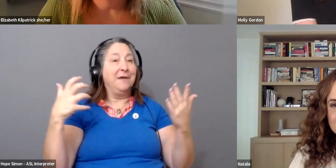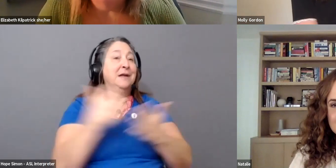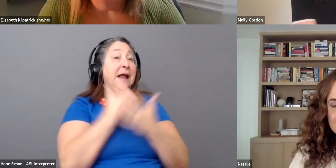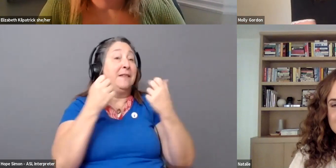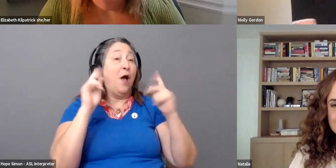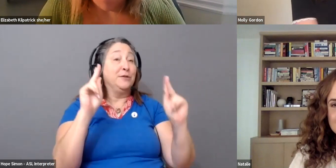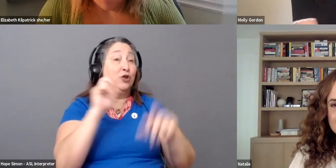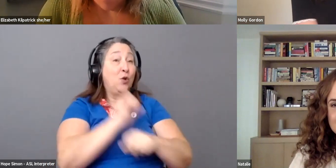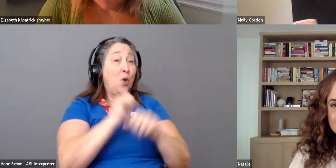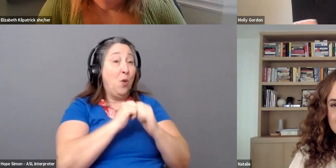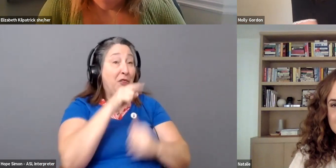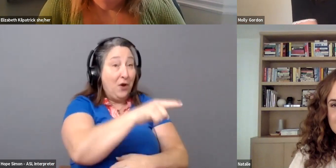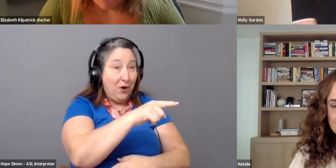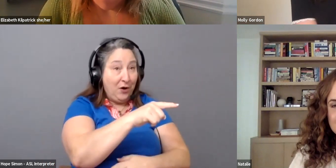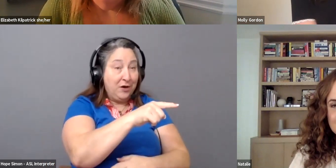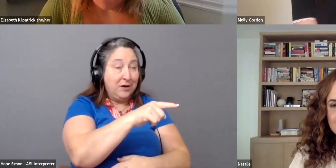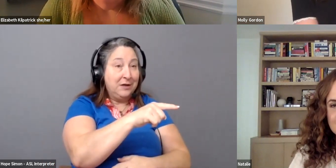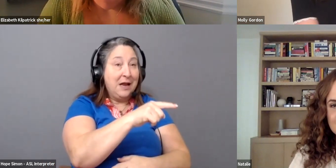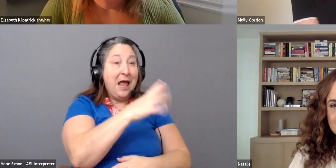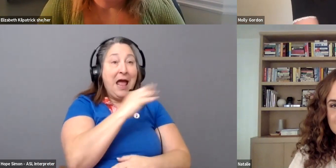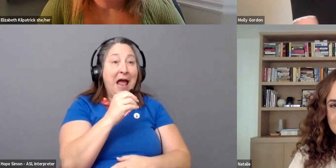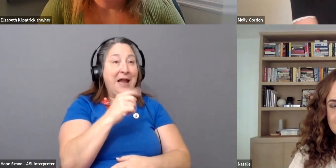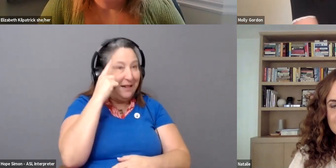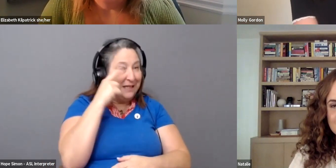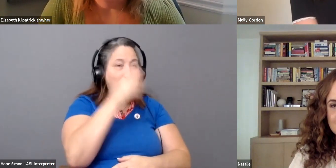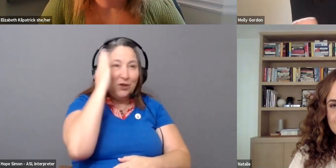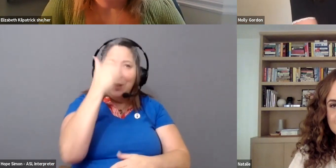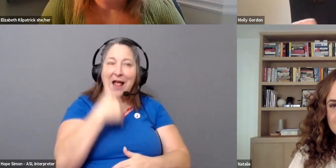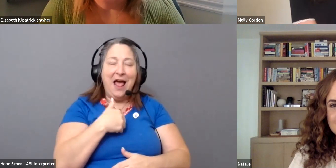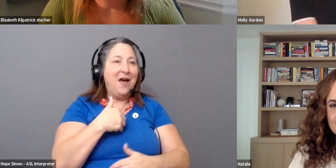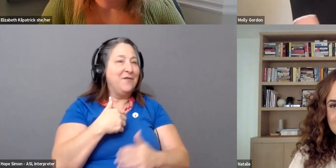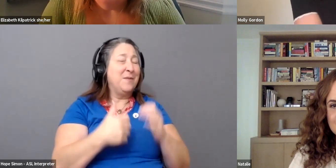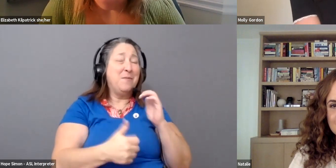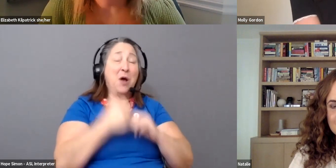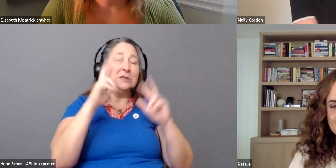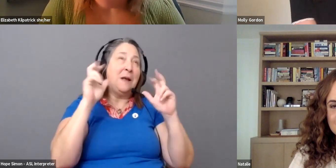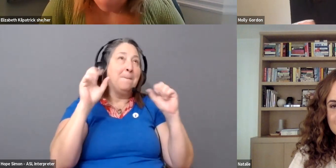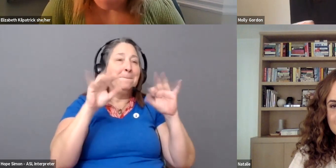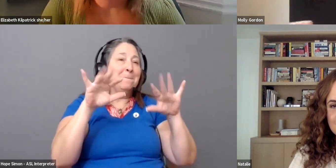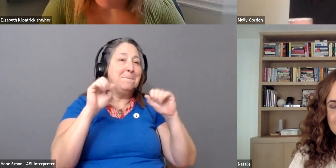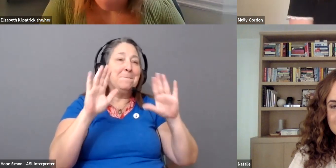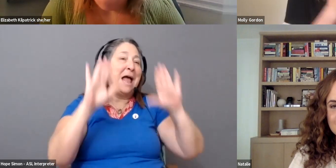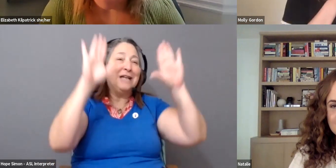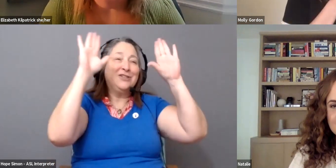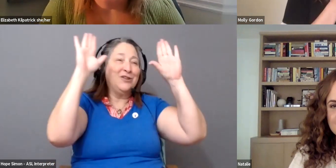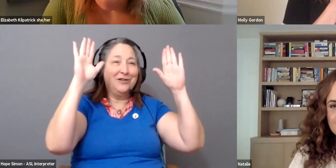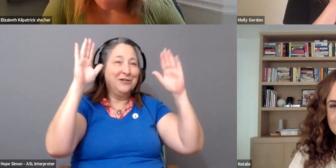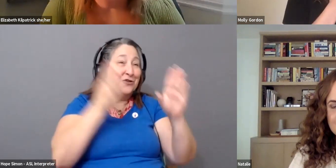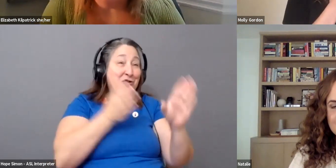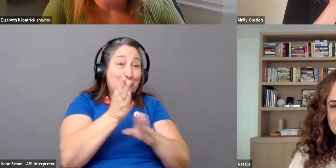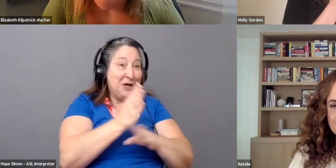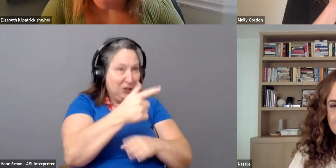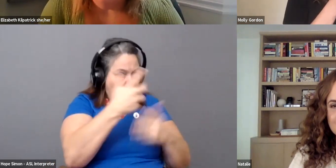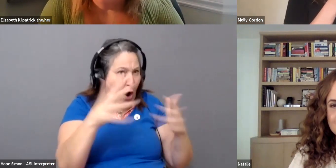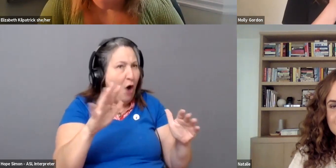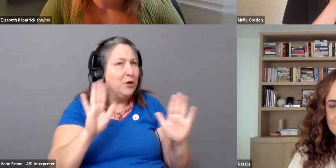her, and I think she's just gonna have the most magical career, and she already does. And is like the most